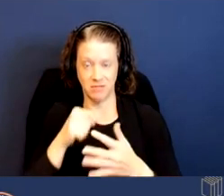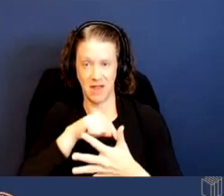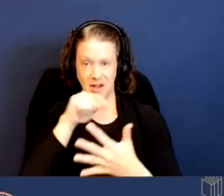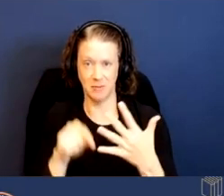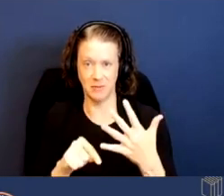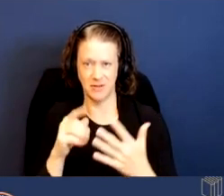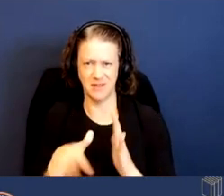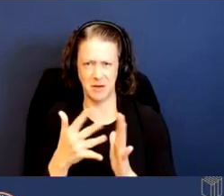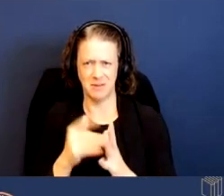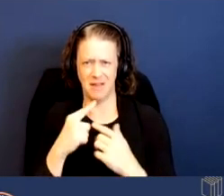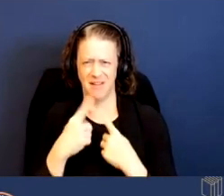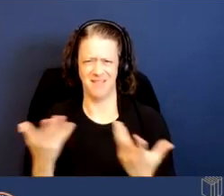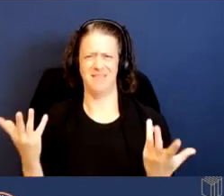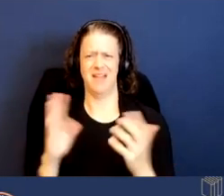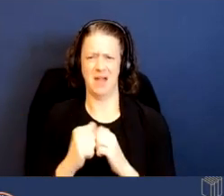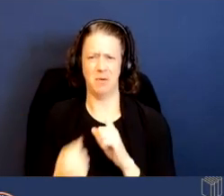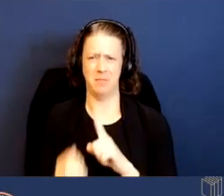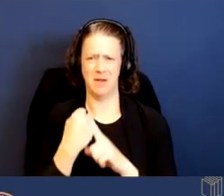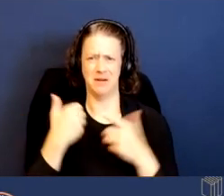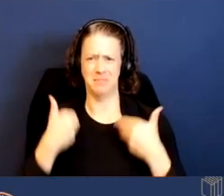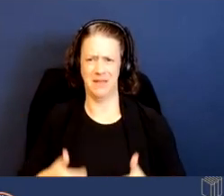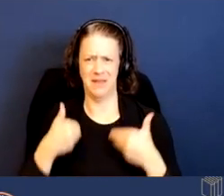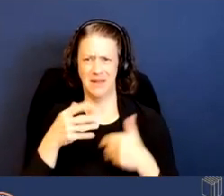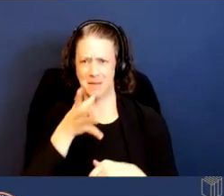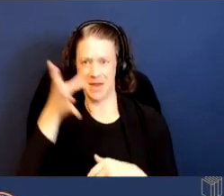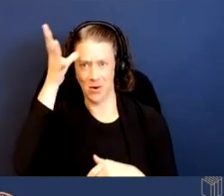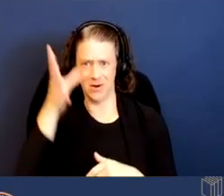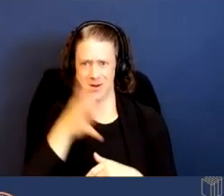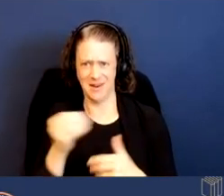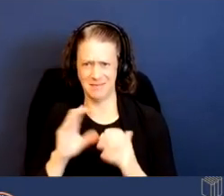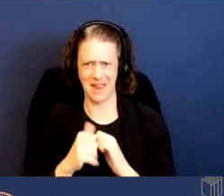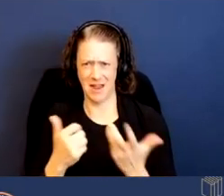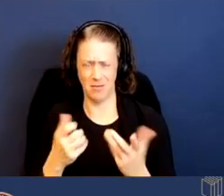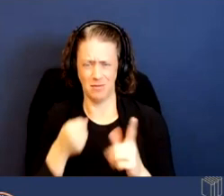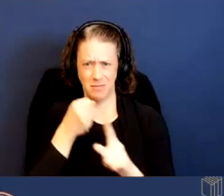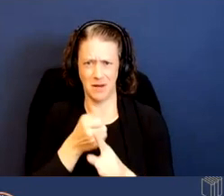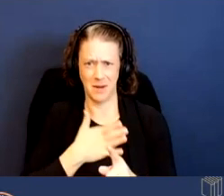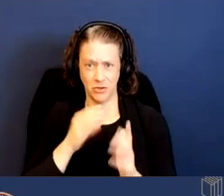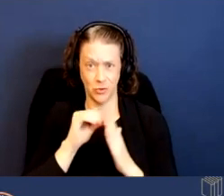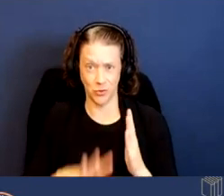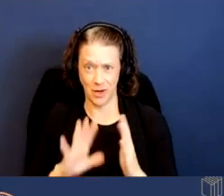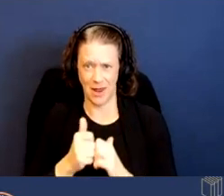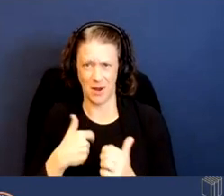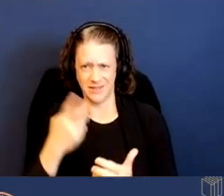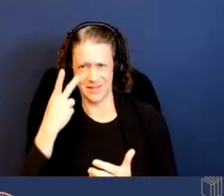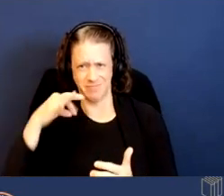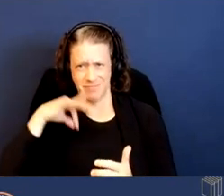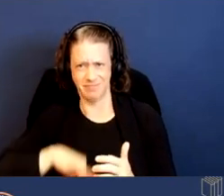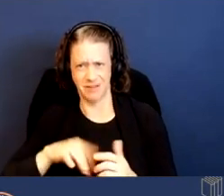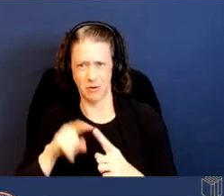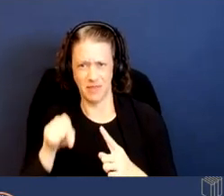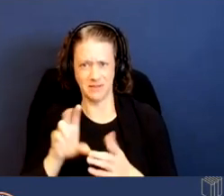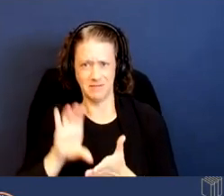going to impact me as a parent? How is this going to impact my student? How am I going to see the return on this investment? And in this case,